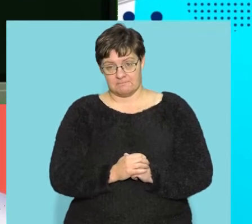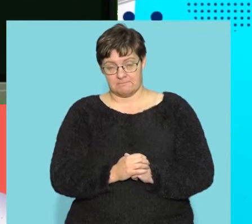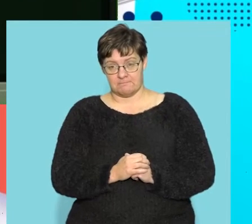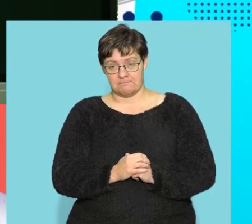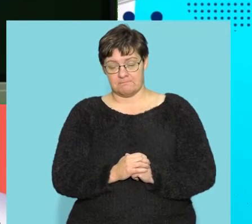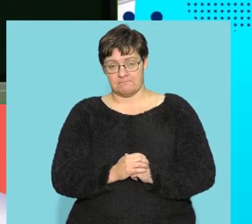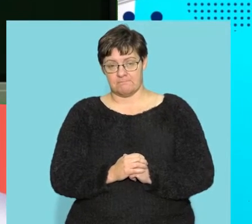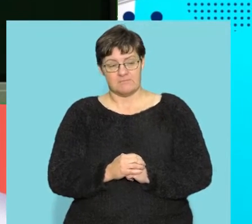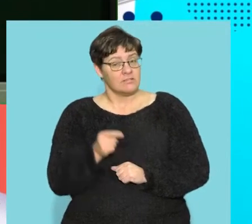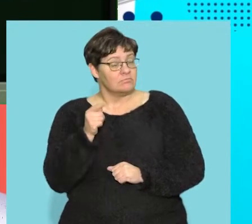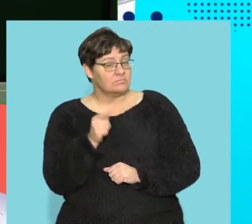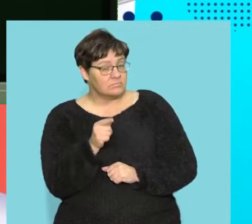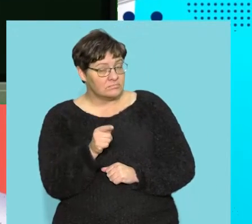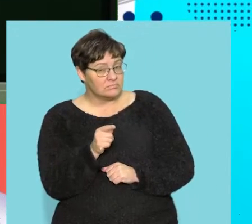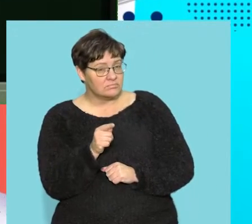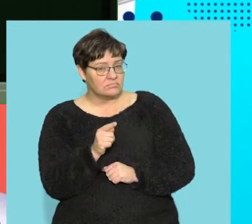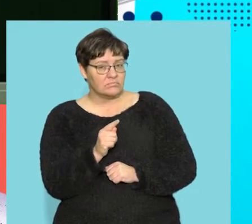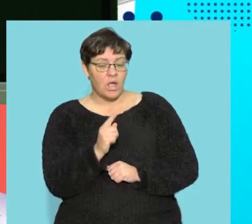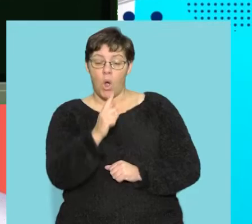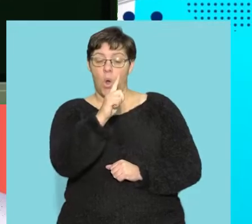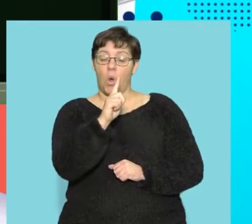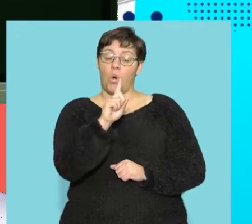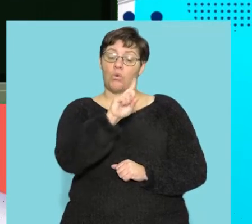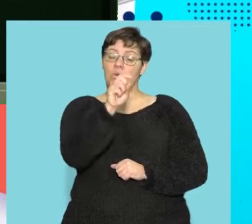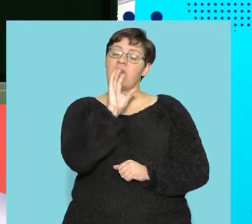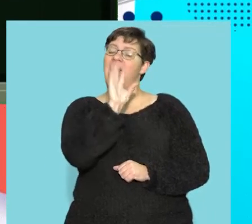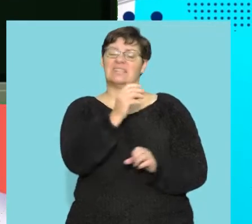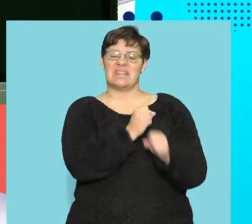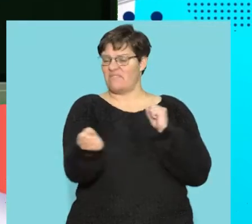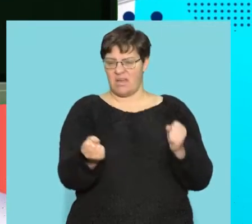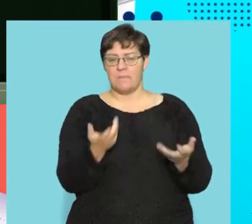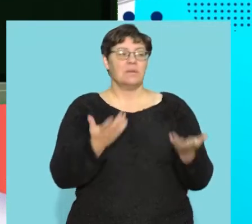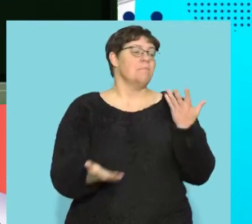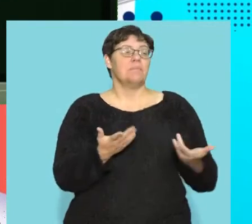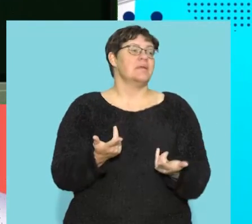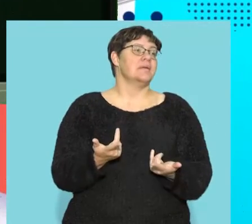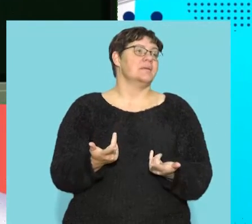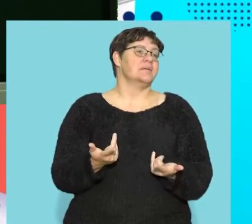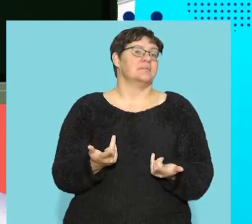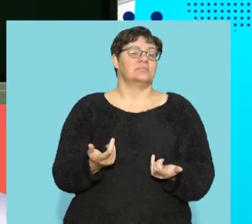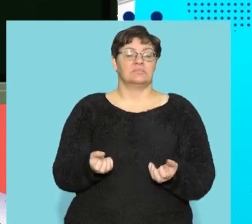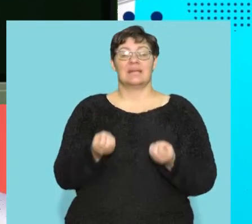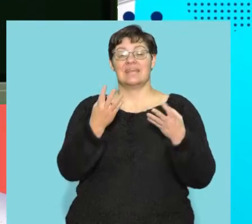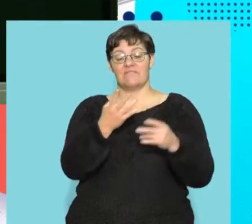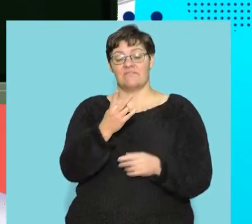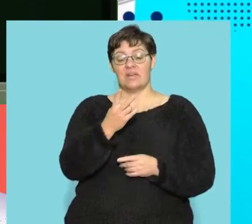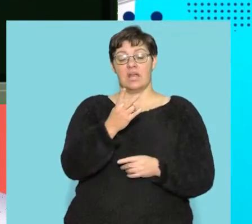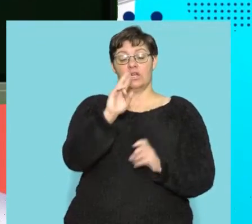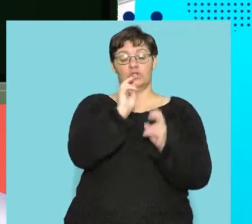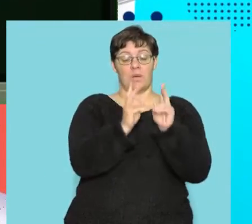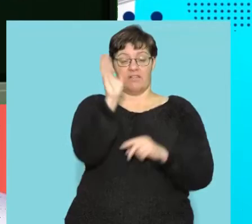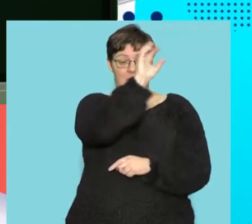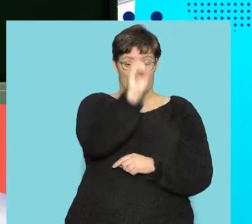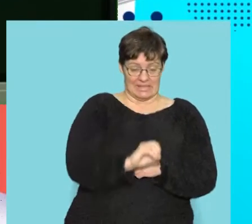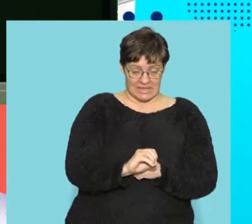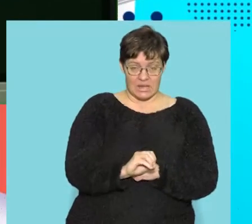Just on this 1 year, although the question doesn't ask for it, you could be given the percentage increase and